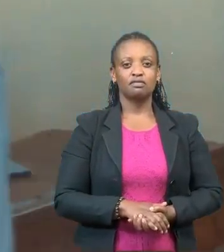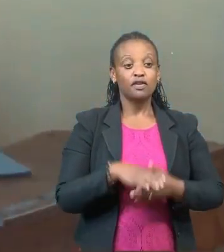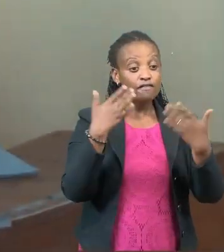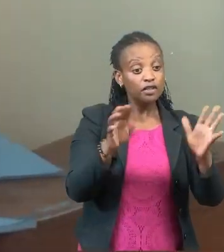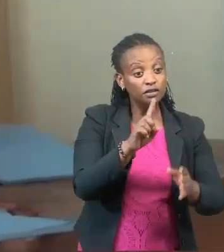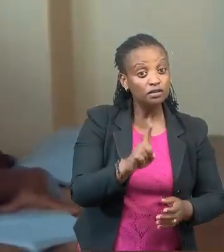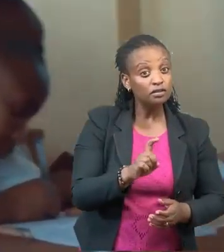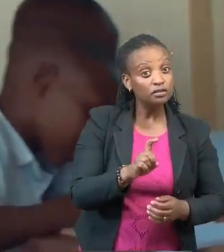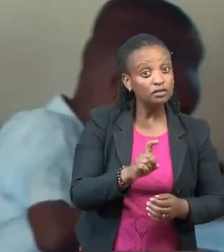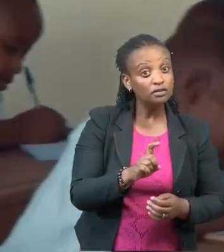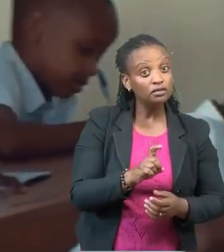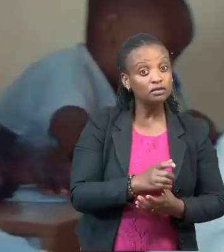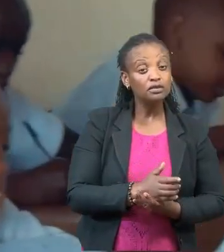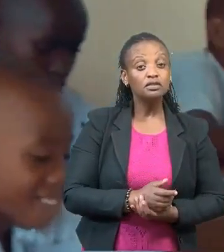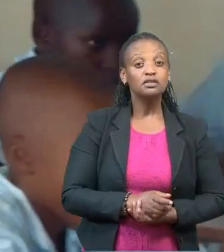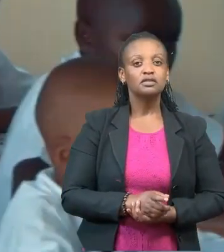Finished?